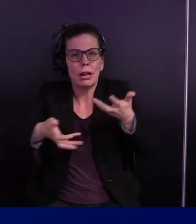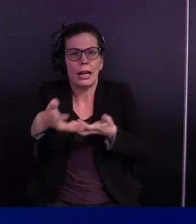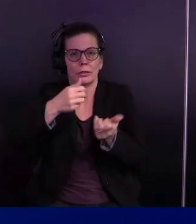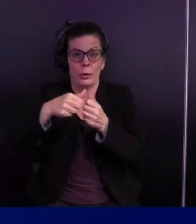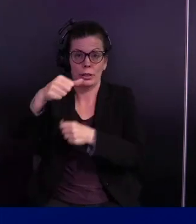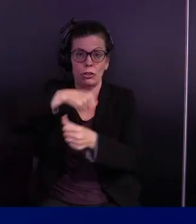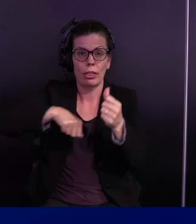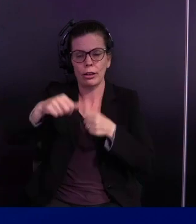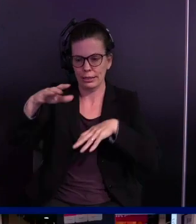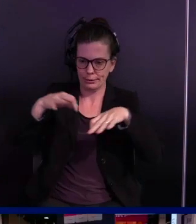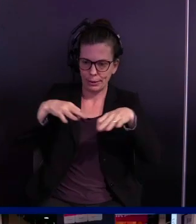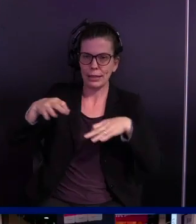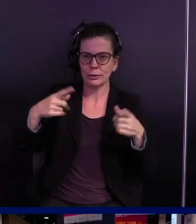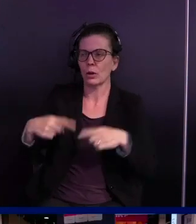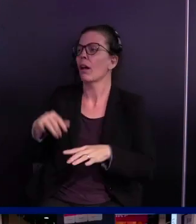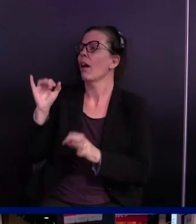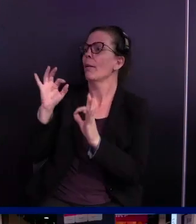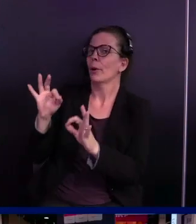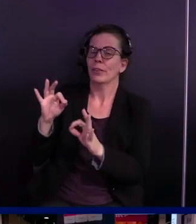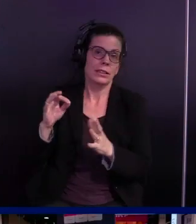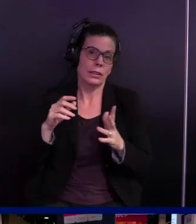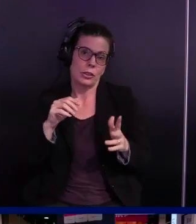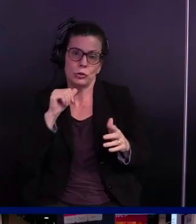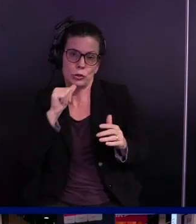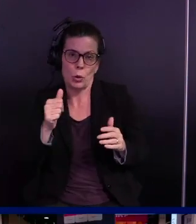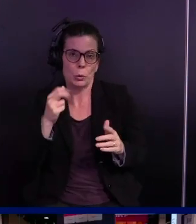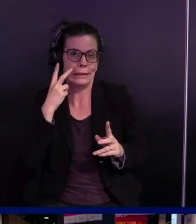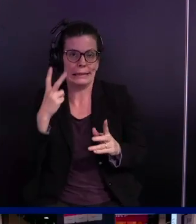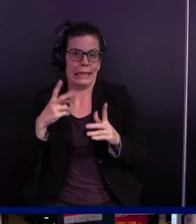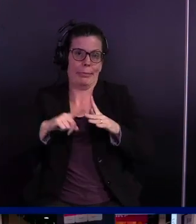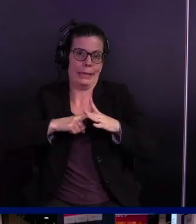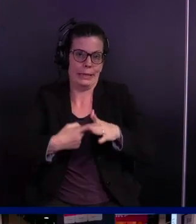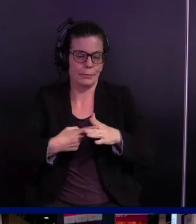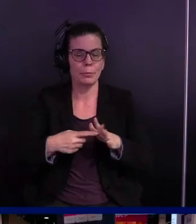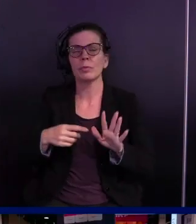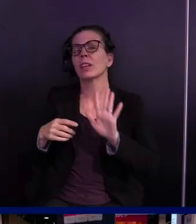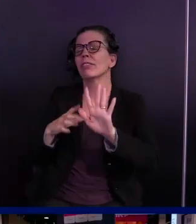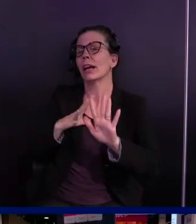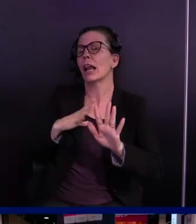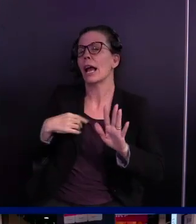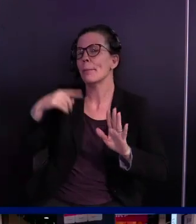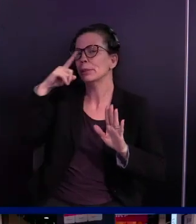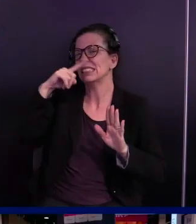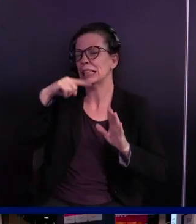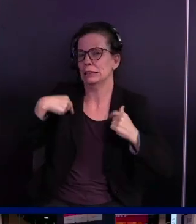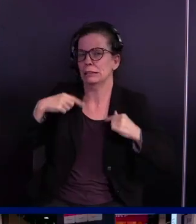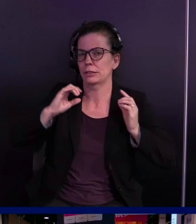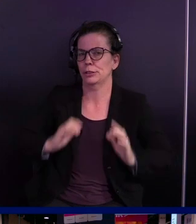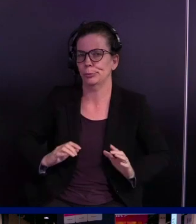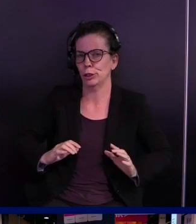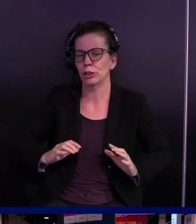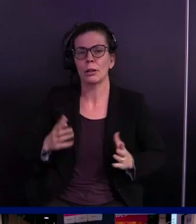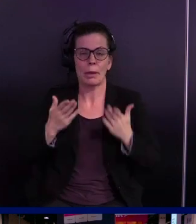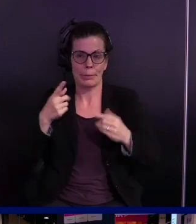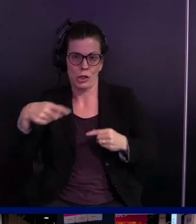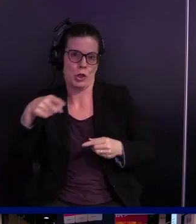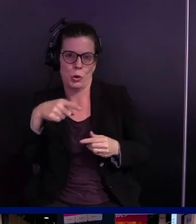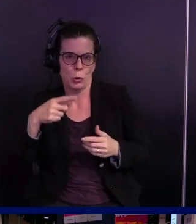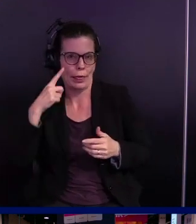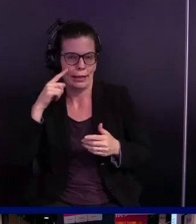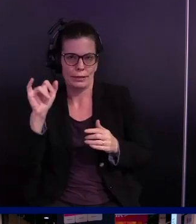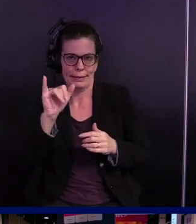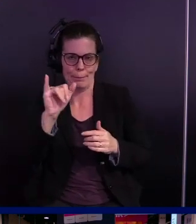the story that, you know, at the gate you don't get. Okay, so then let me pretend I'm a customer, and maybe some of our viewers might be asking this.